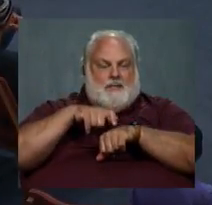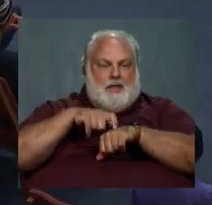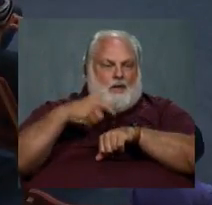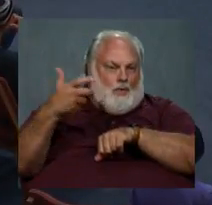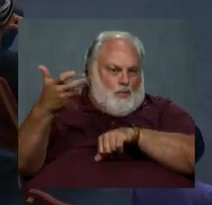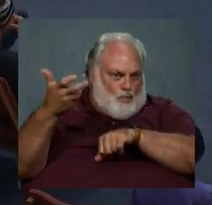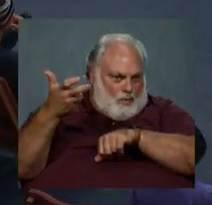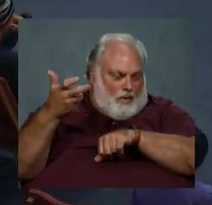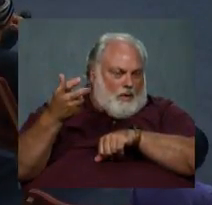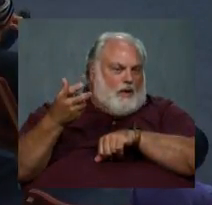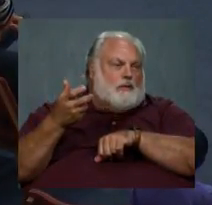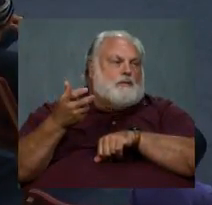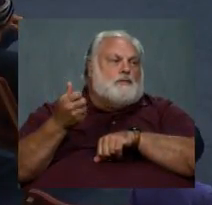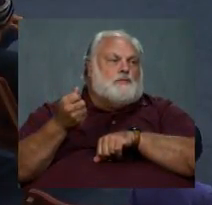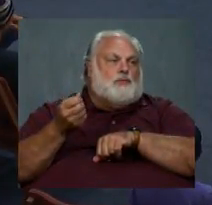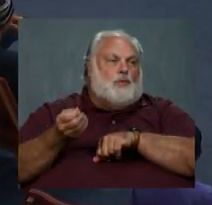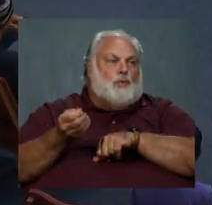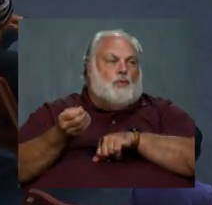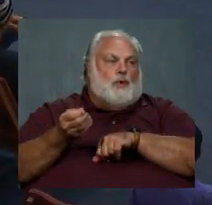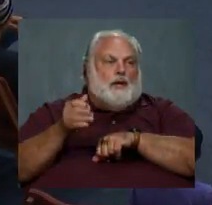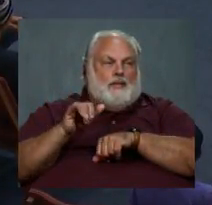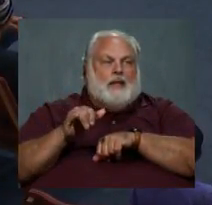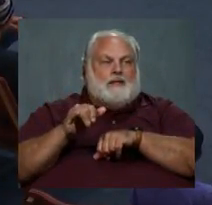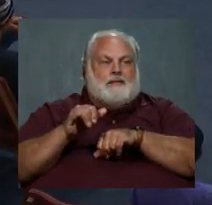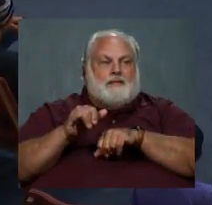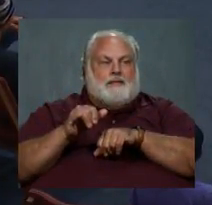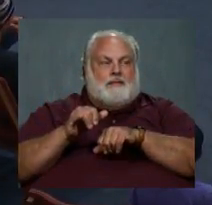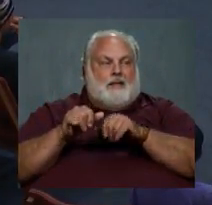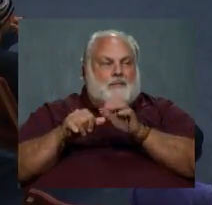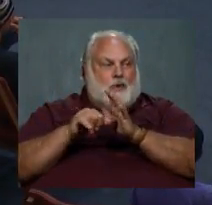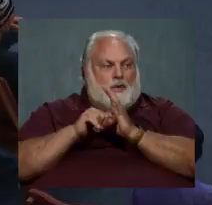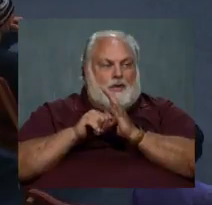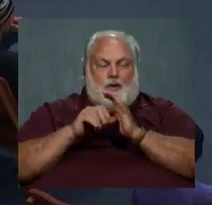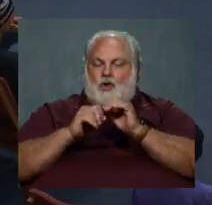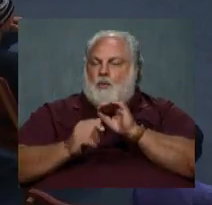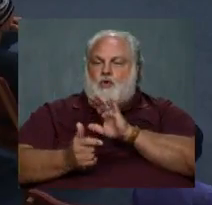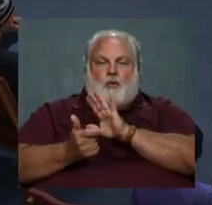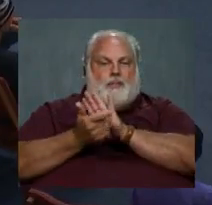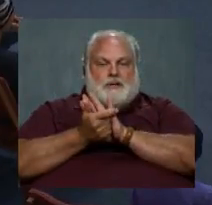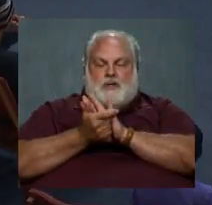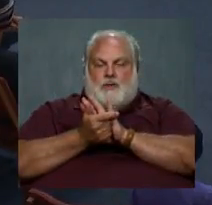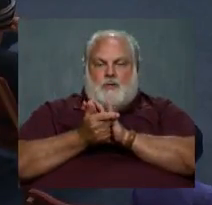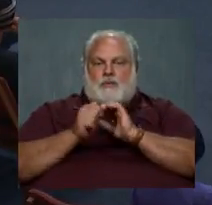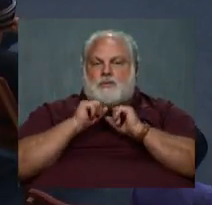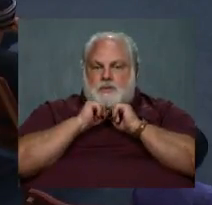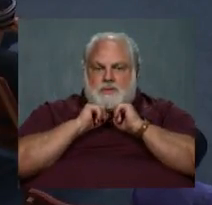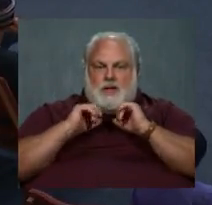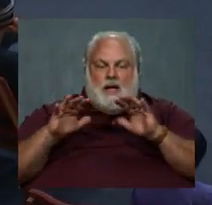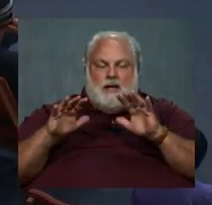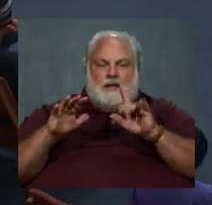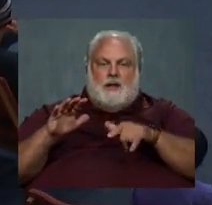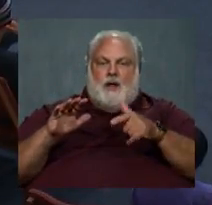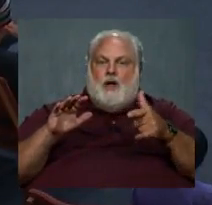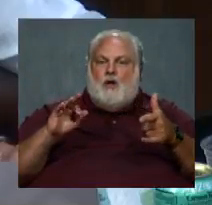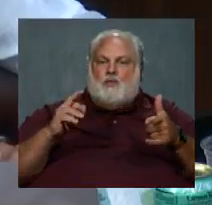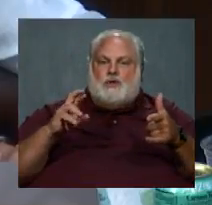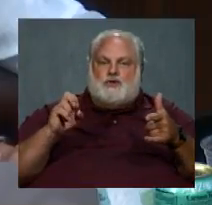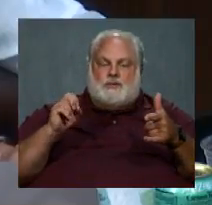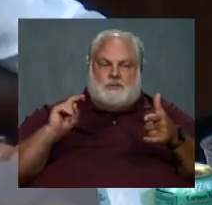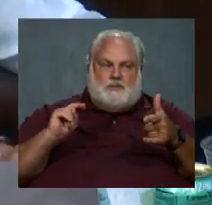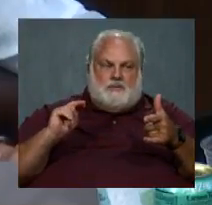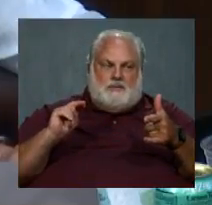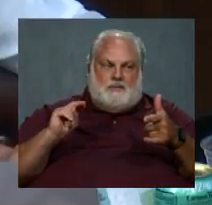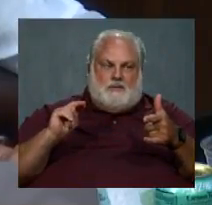So, you know, that, I think, is one of the things. There's no prohibition whatsoever. whatsoever. No prohibition, so. Well, Mayor, I think I may have.